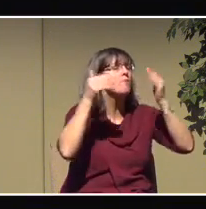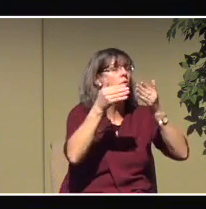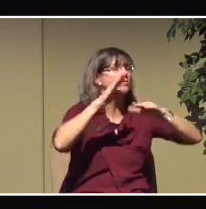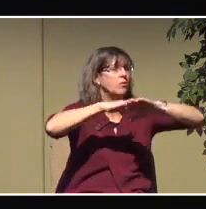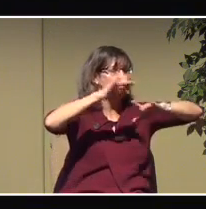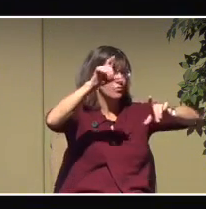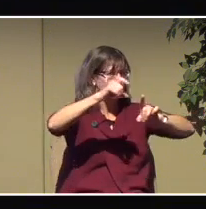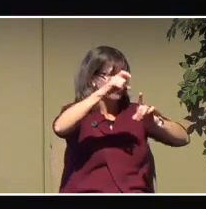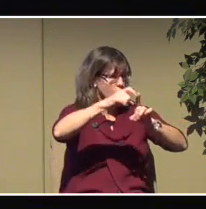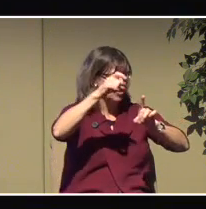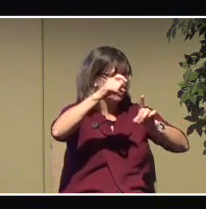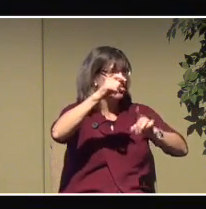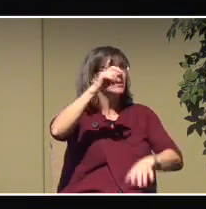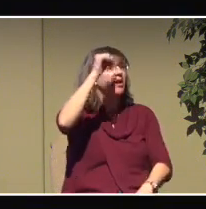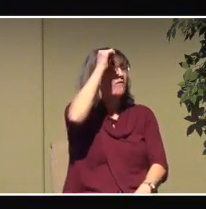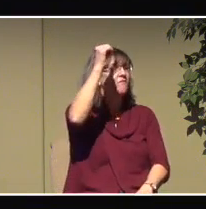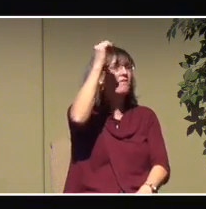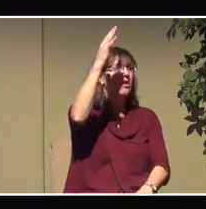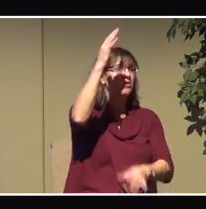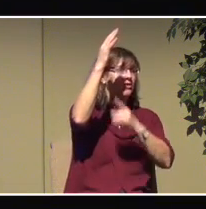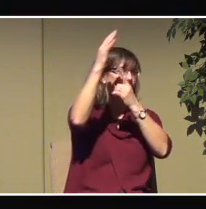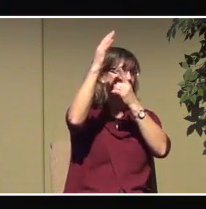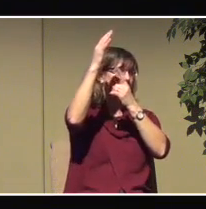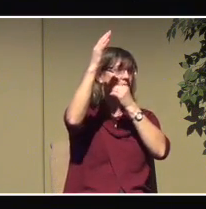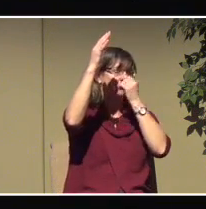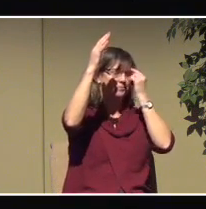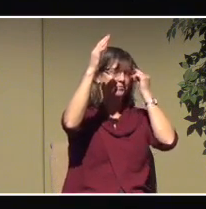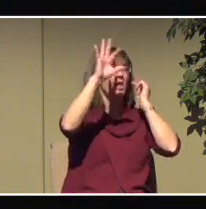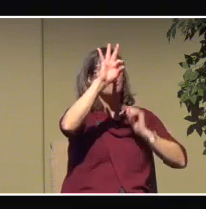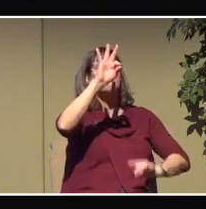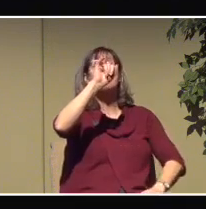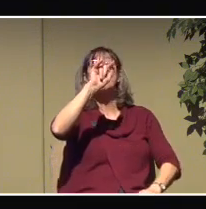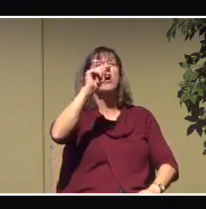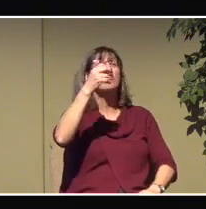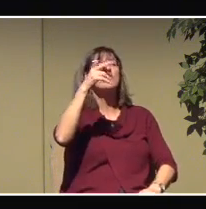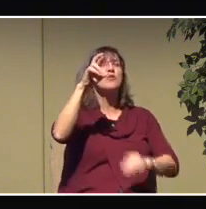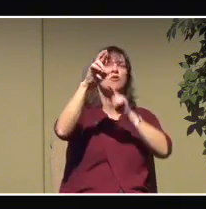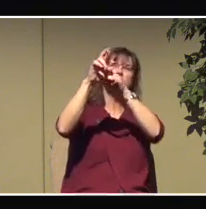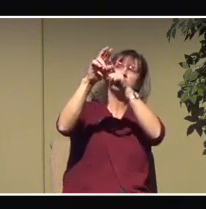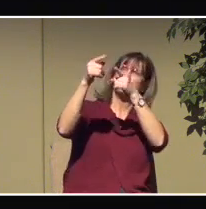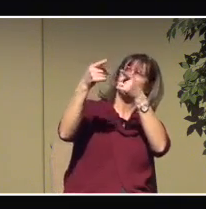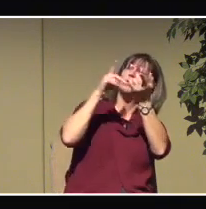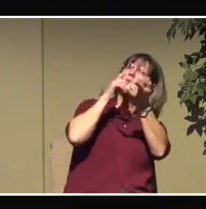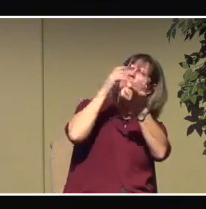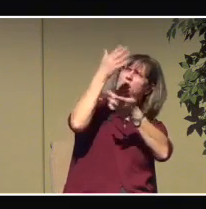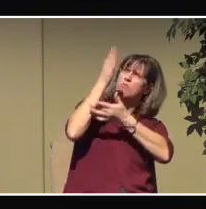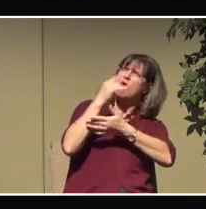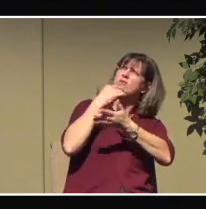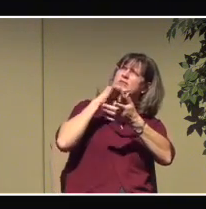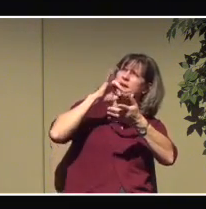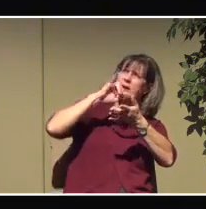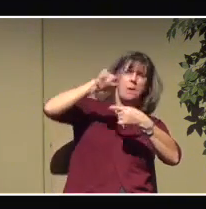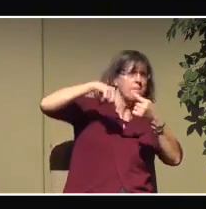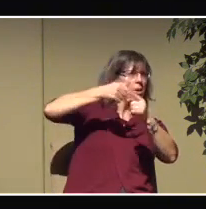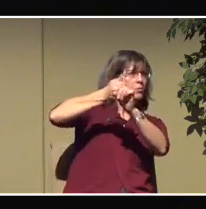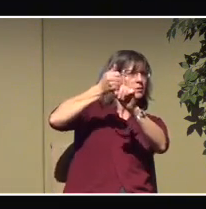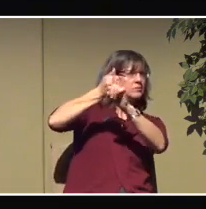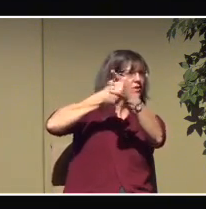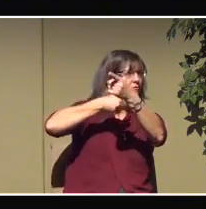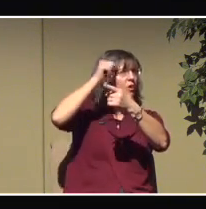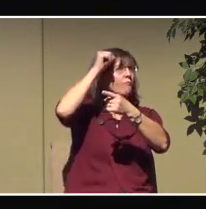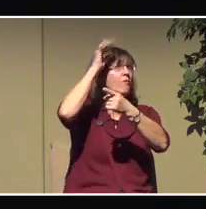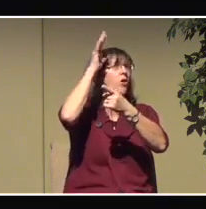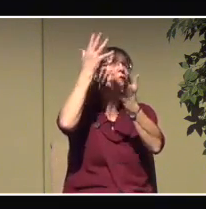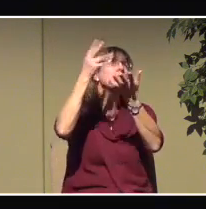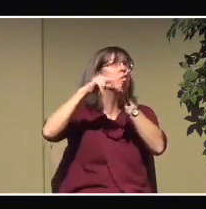very consciously on Father. Who does God say he is? What is Father like? What does Father mean to